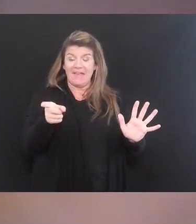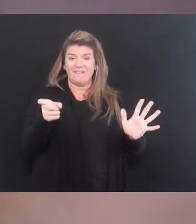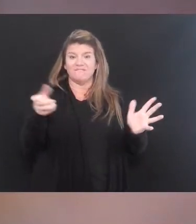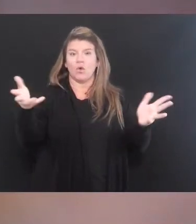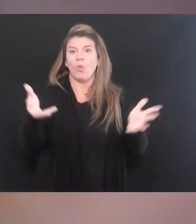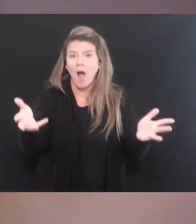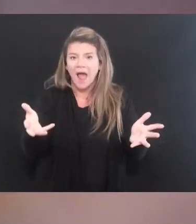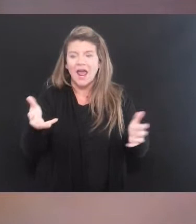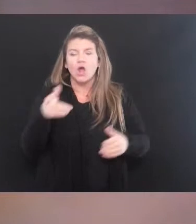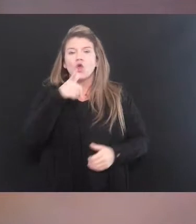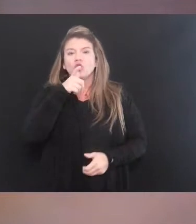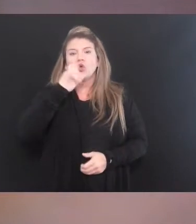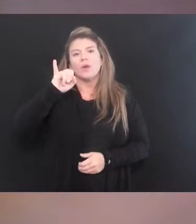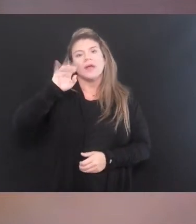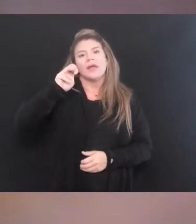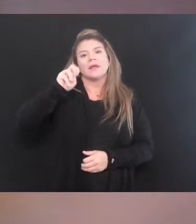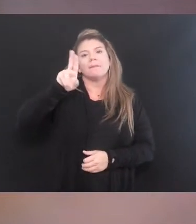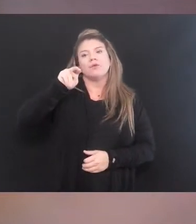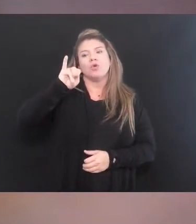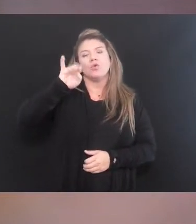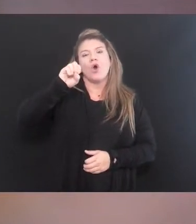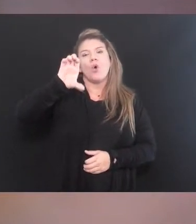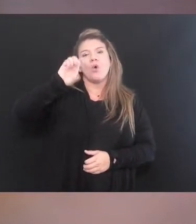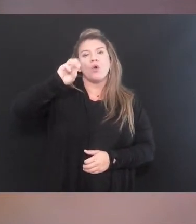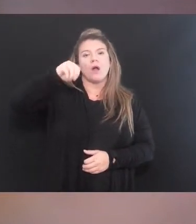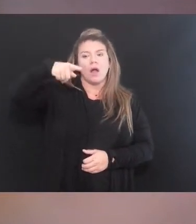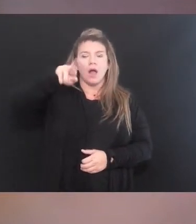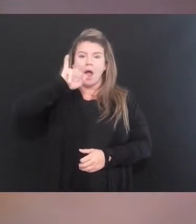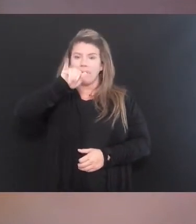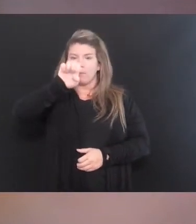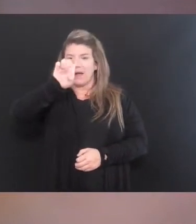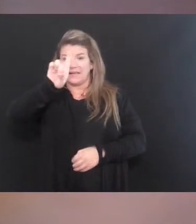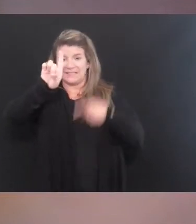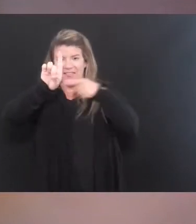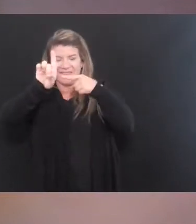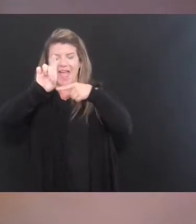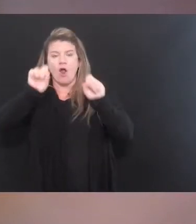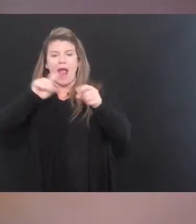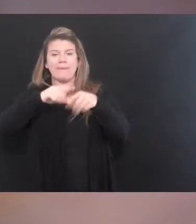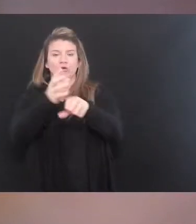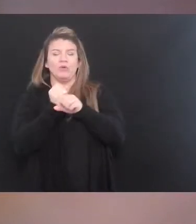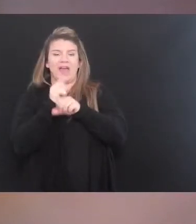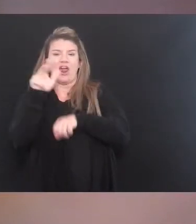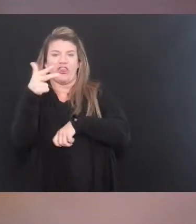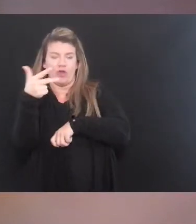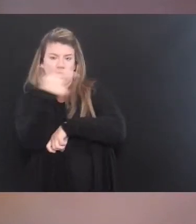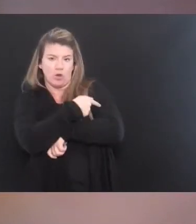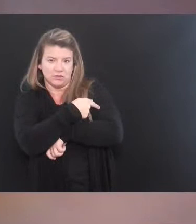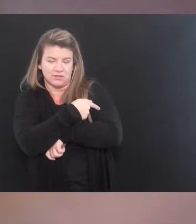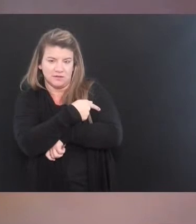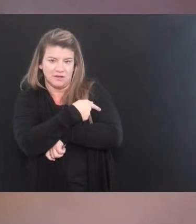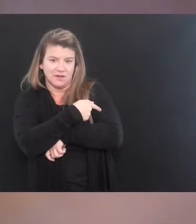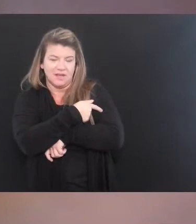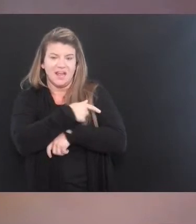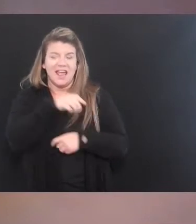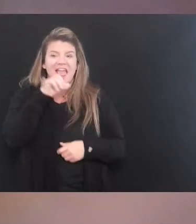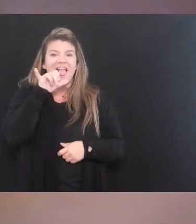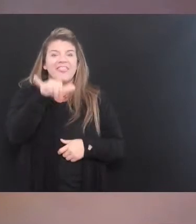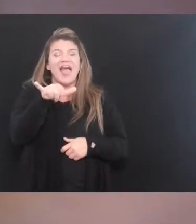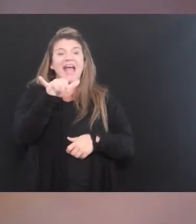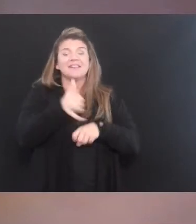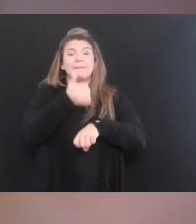are immunocompromised to be able to get a third dose of the vaccine. And that is based